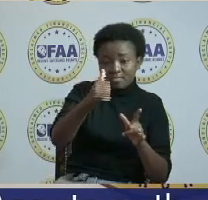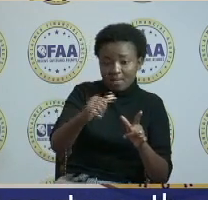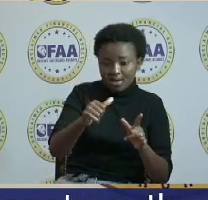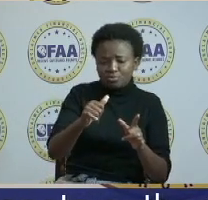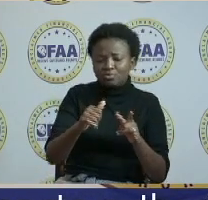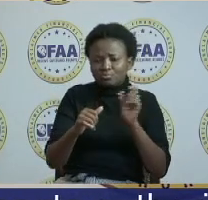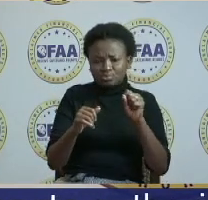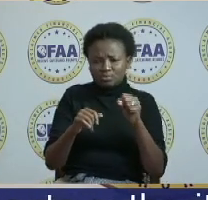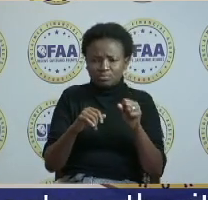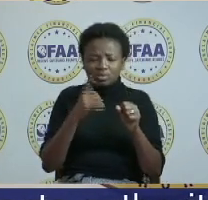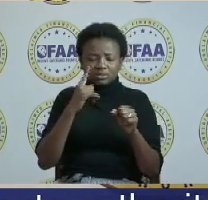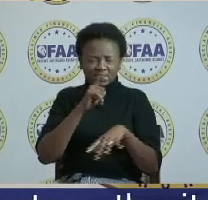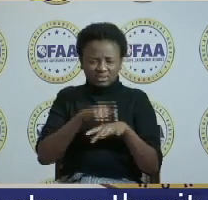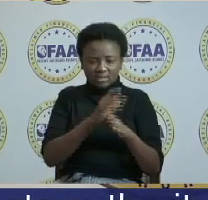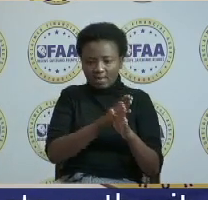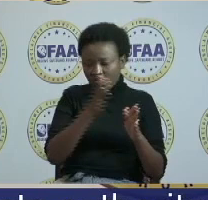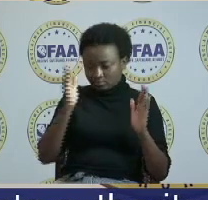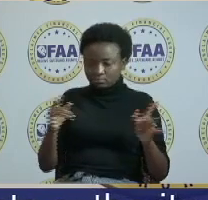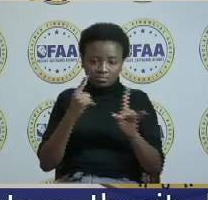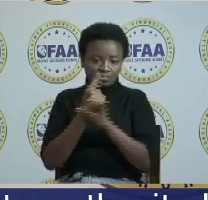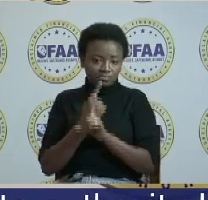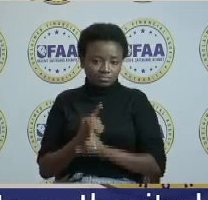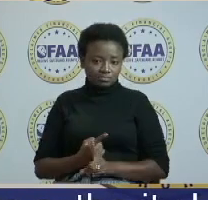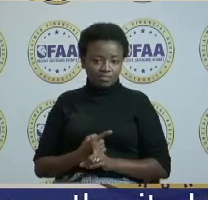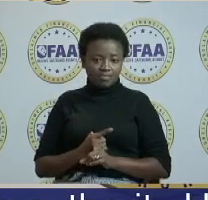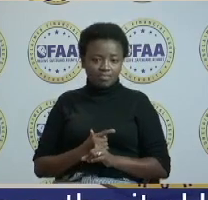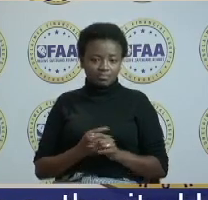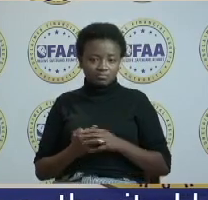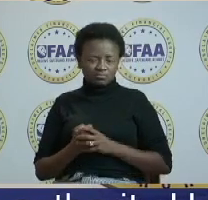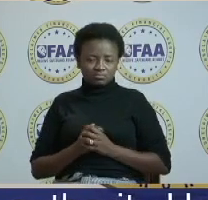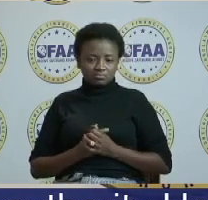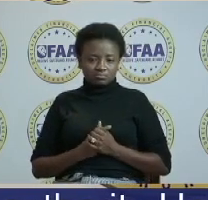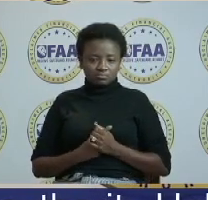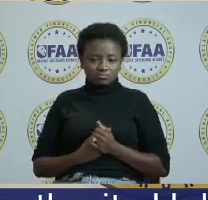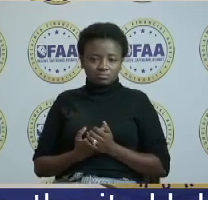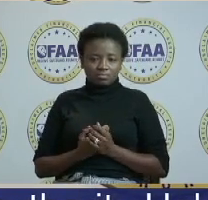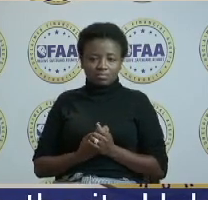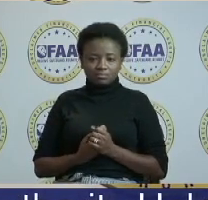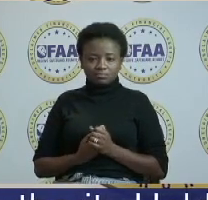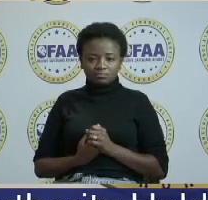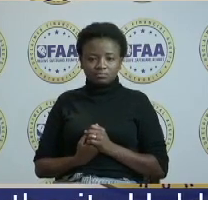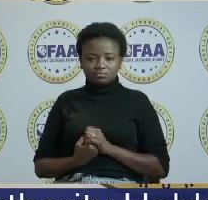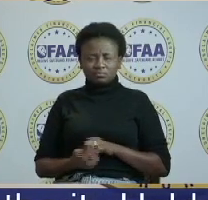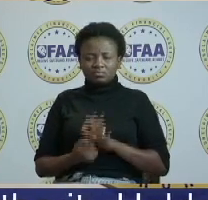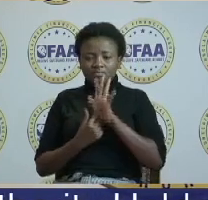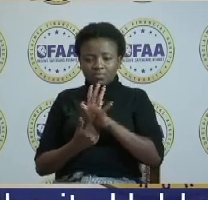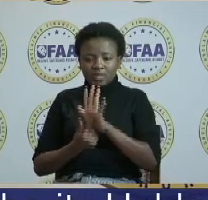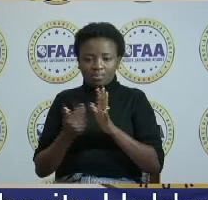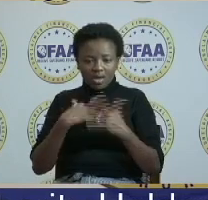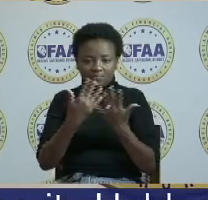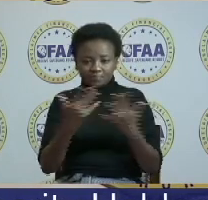under different maturity periods, that is the different dormancy periods. We have assets like Panga's checks, which